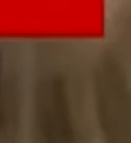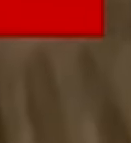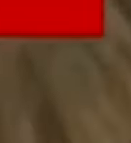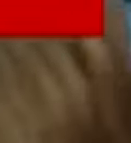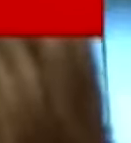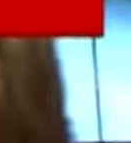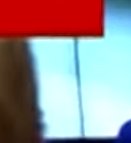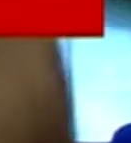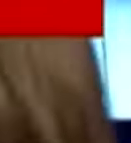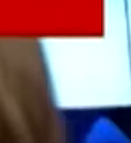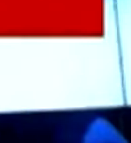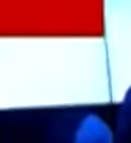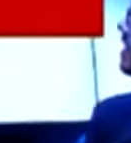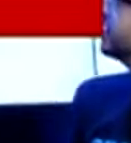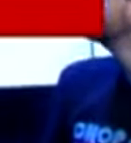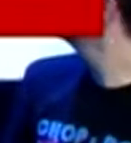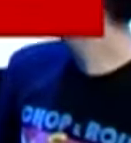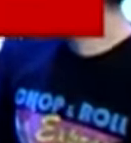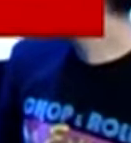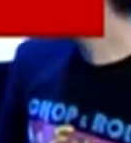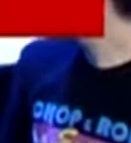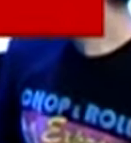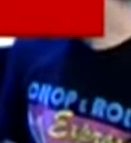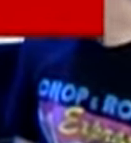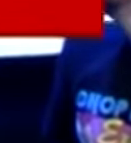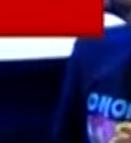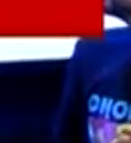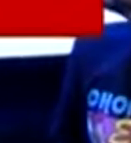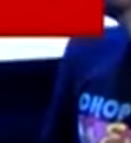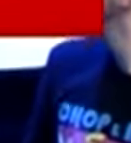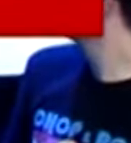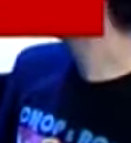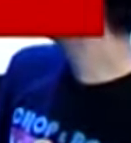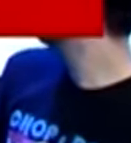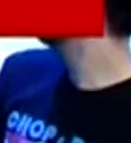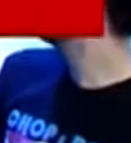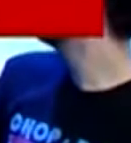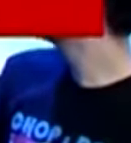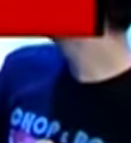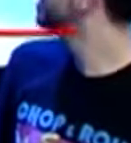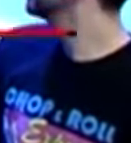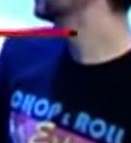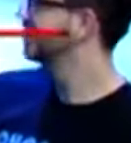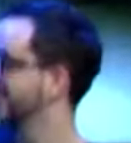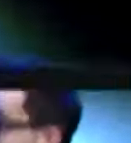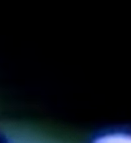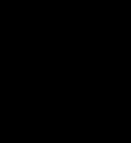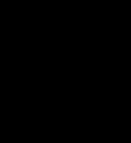thing that I ever thought I'd see. What, you and me these two maniacs teaming up and